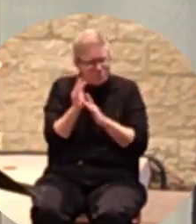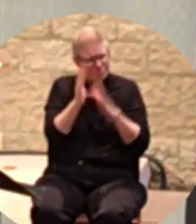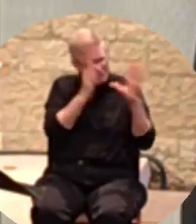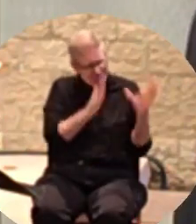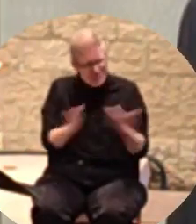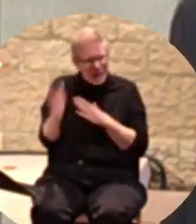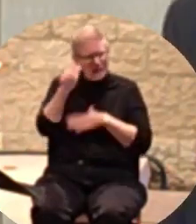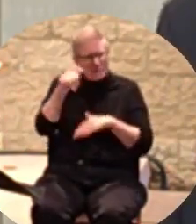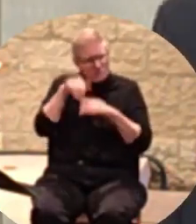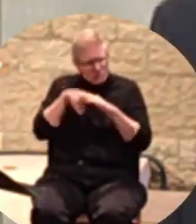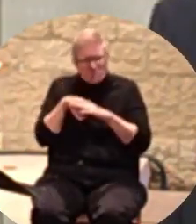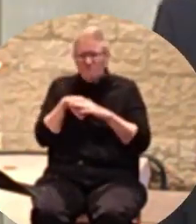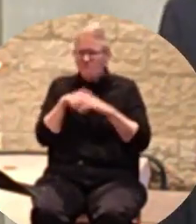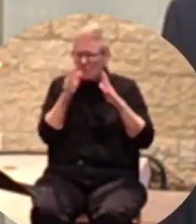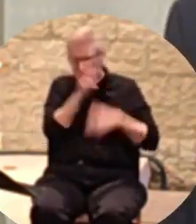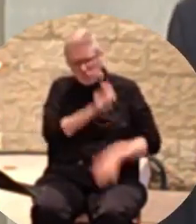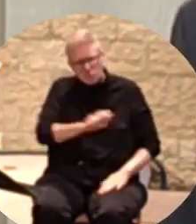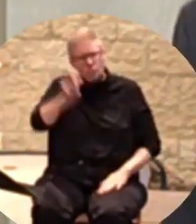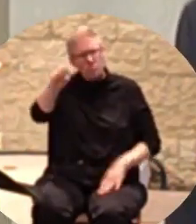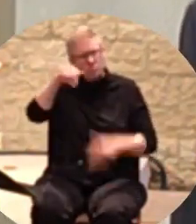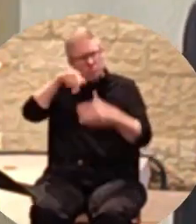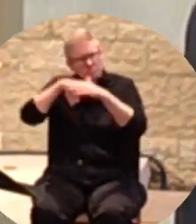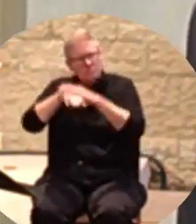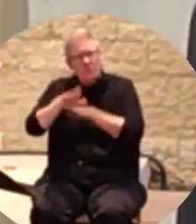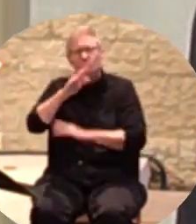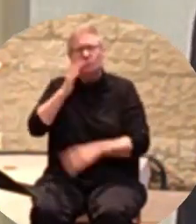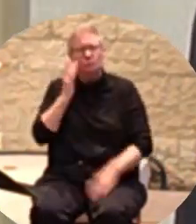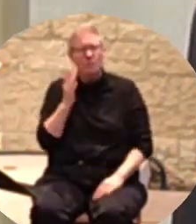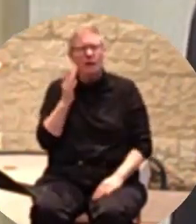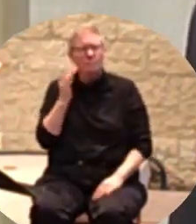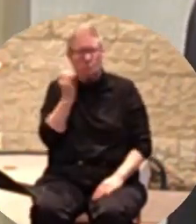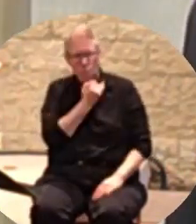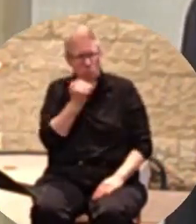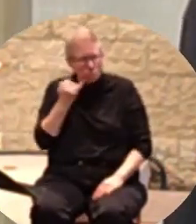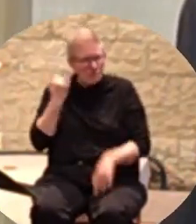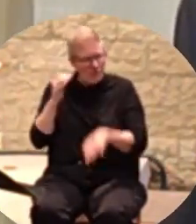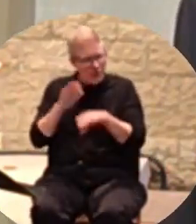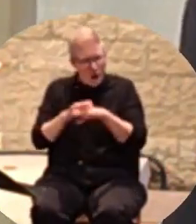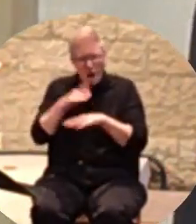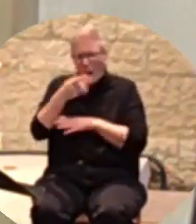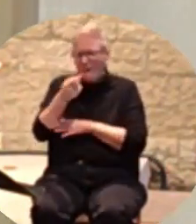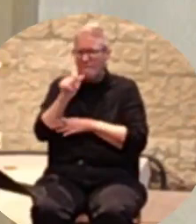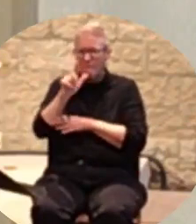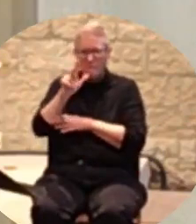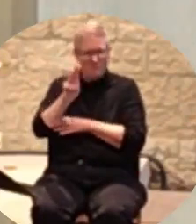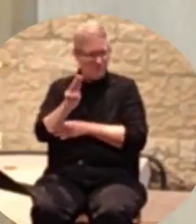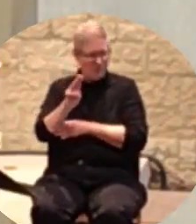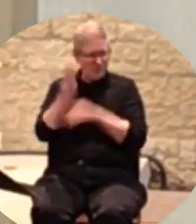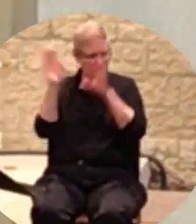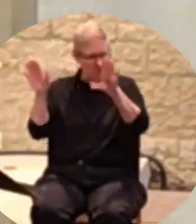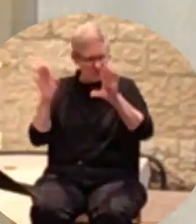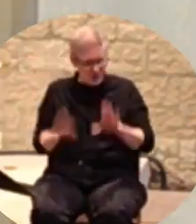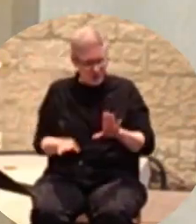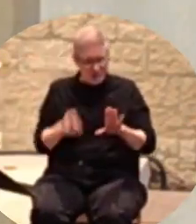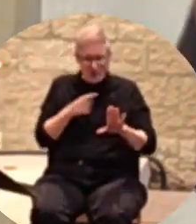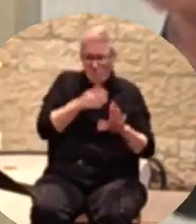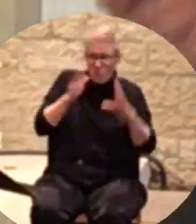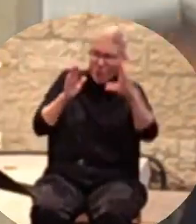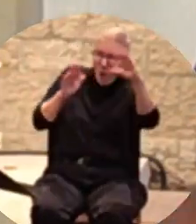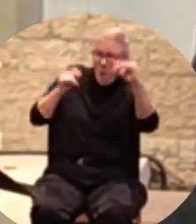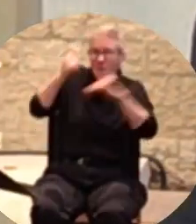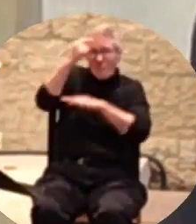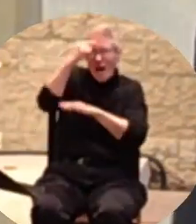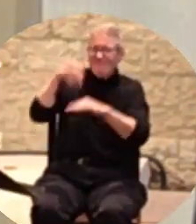entrance into Jerusalem on that Palm Sunday, and how important it was, and how he had hoped it would be a triumphant